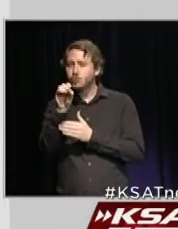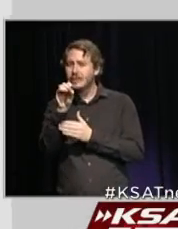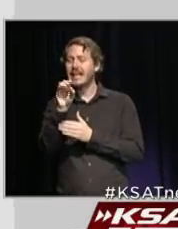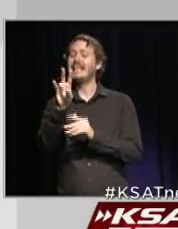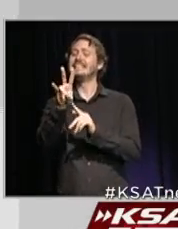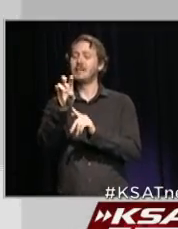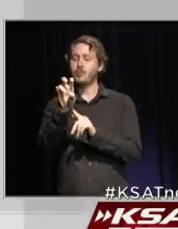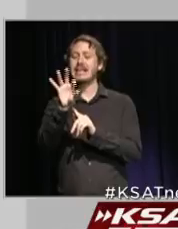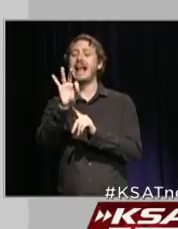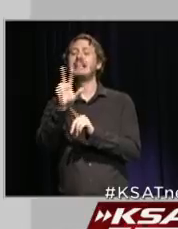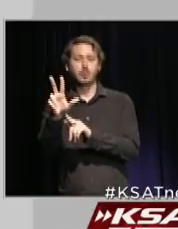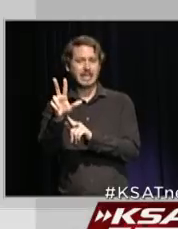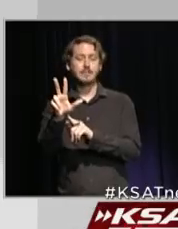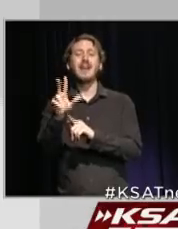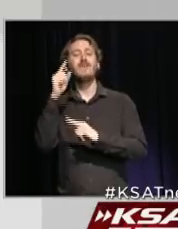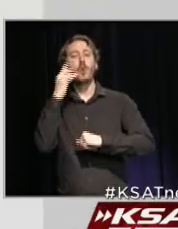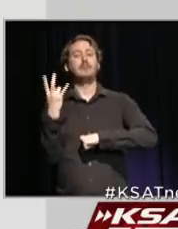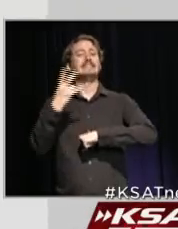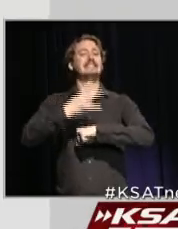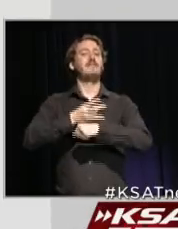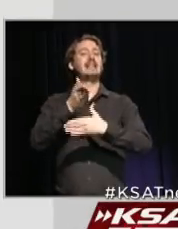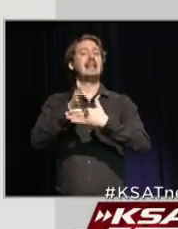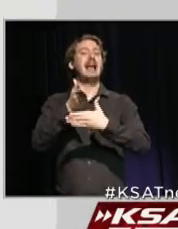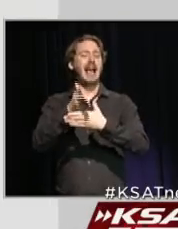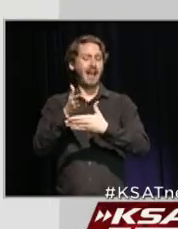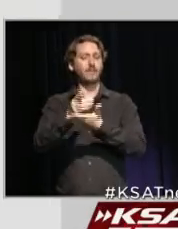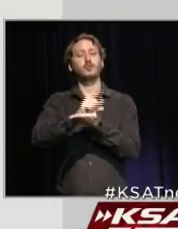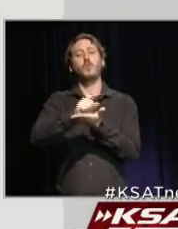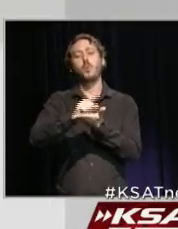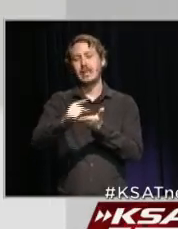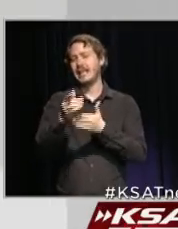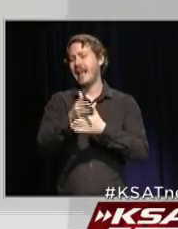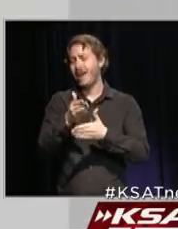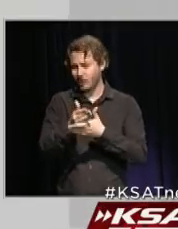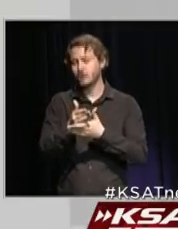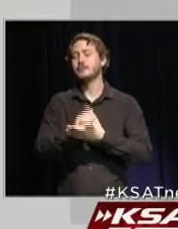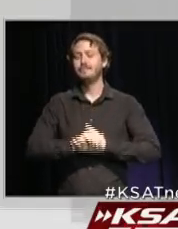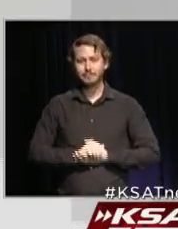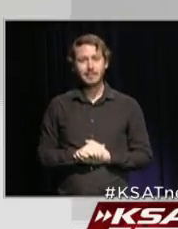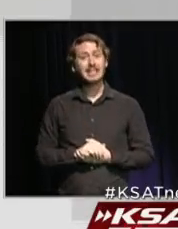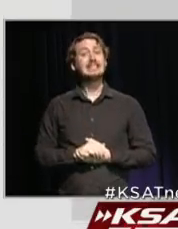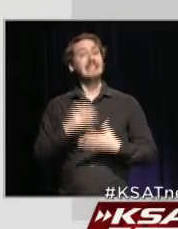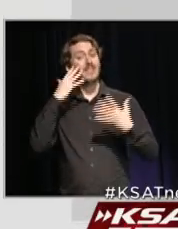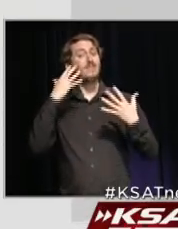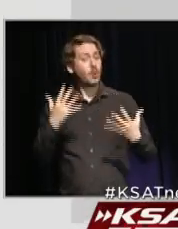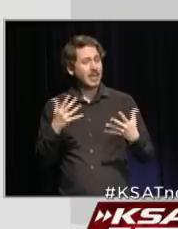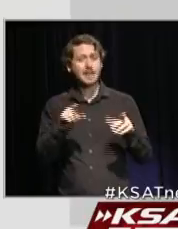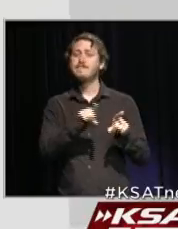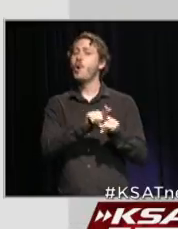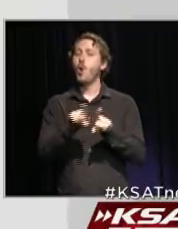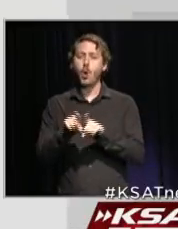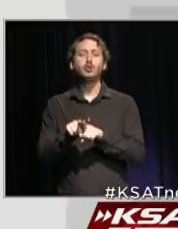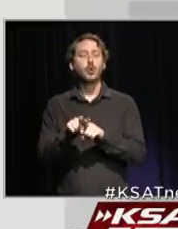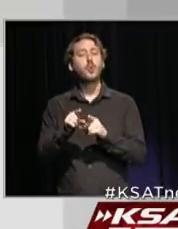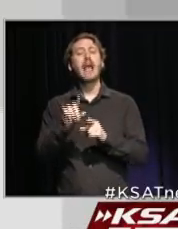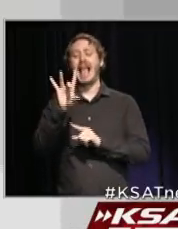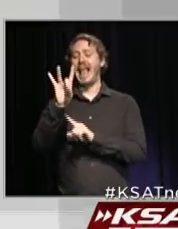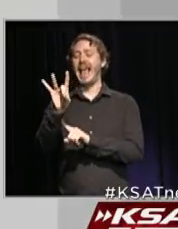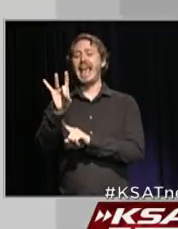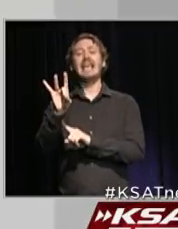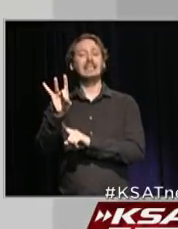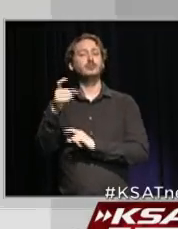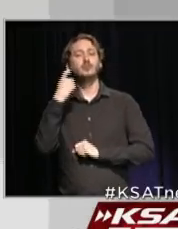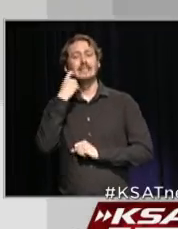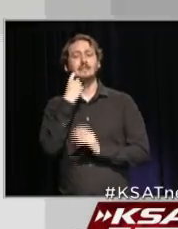106,793 and the 7-day moving average to 1,208. Unfortunately, we also do have 8 new deaths to report